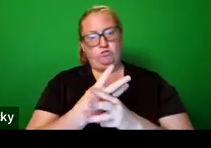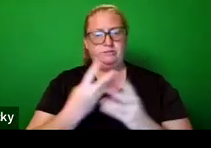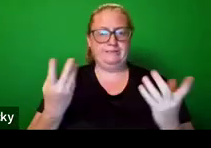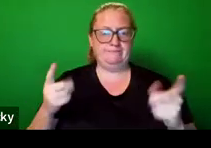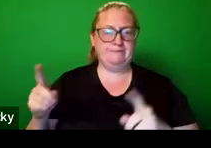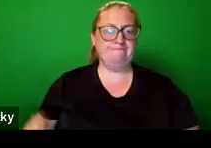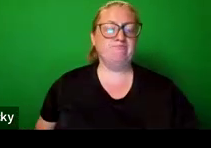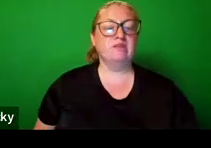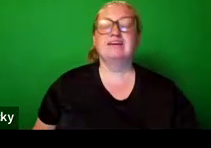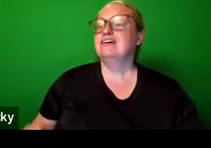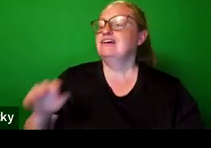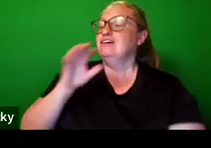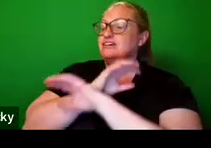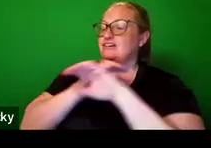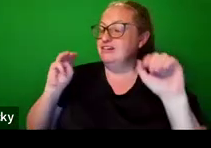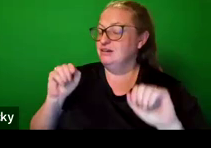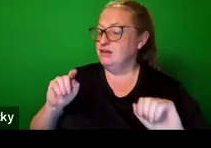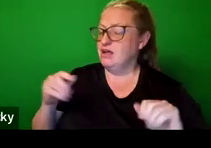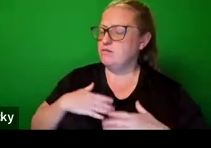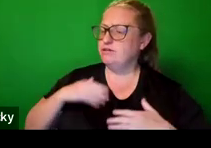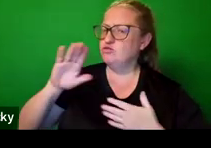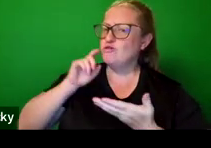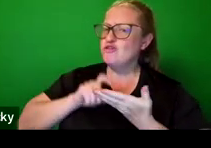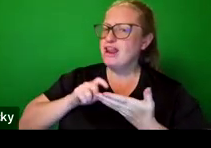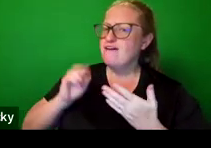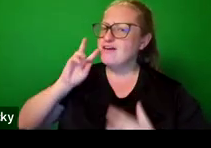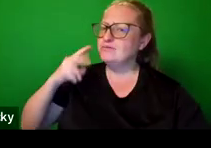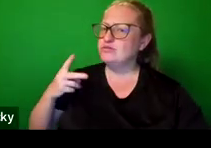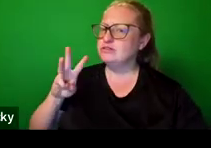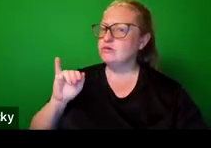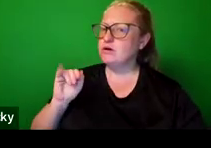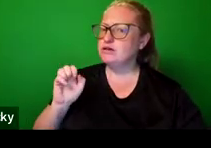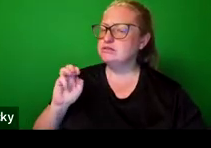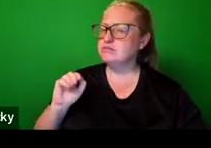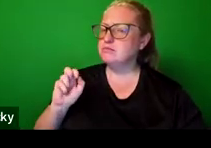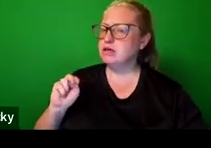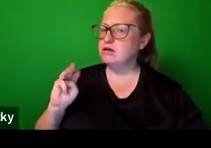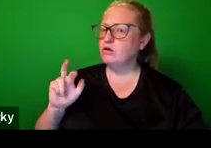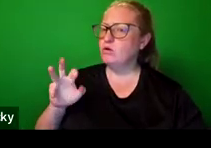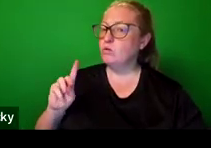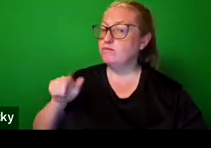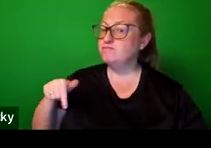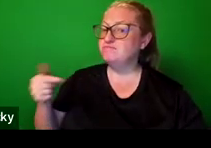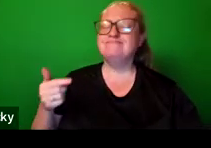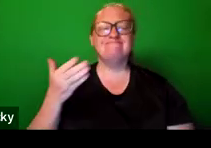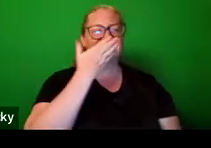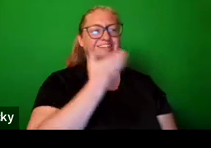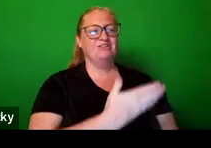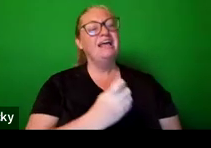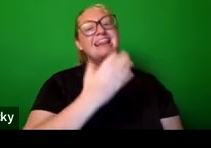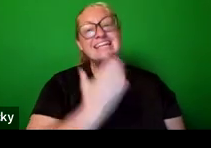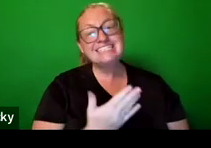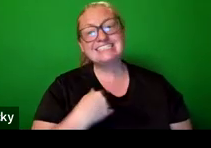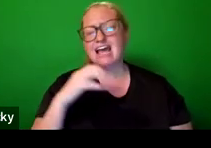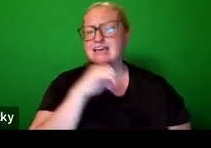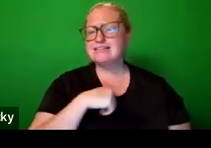Superintendent, I appreciate that recognition, and Vice President Weissman Ward. Thank you. Thanks. I guess